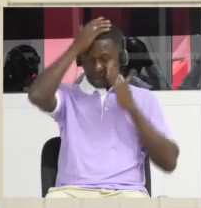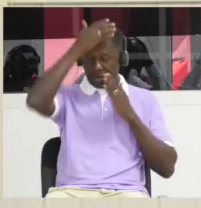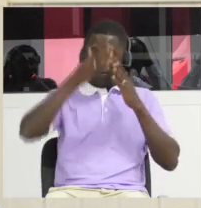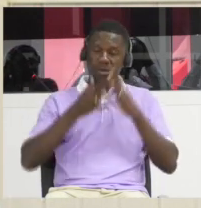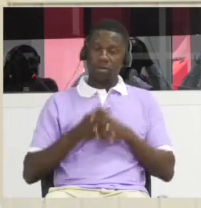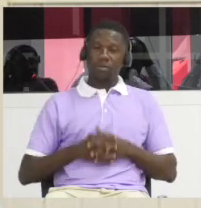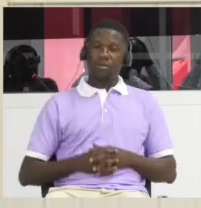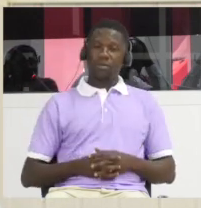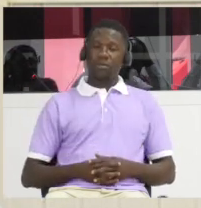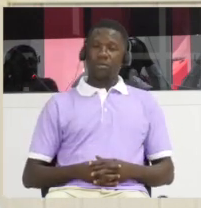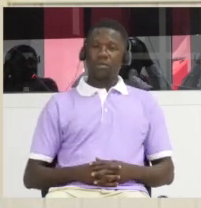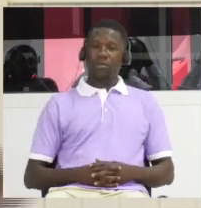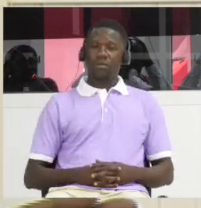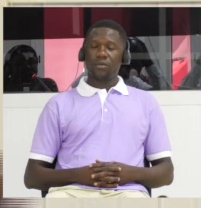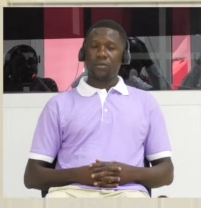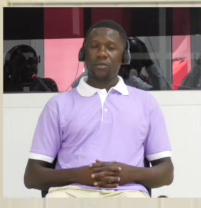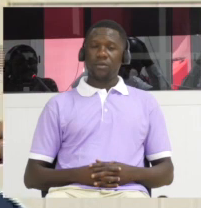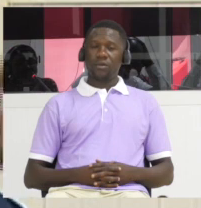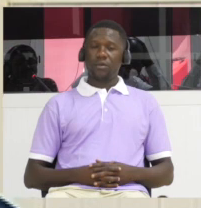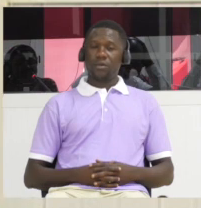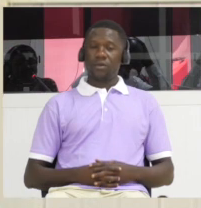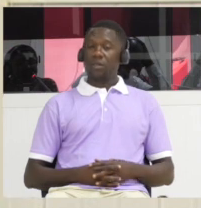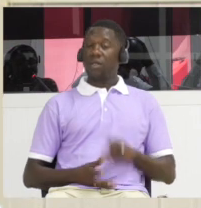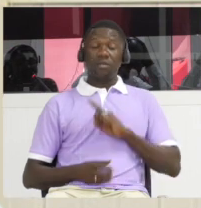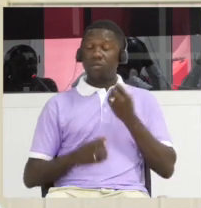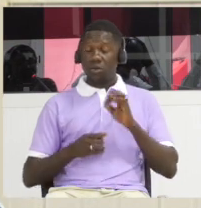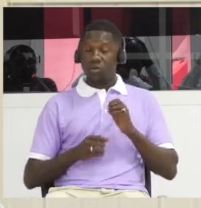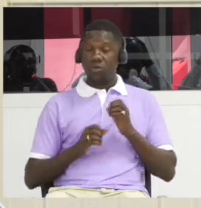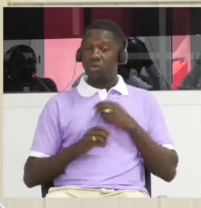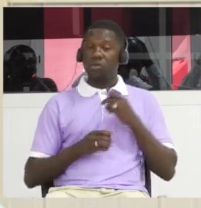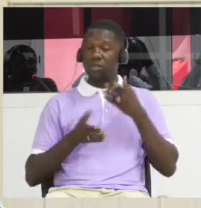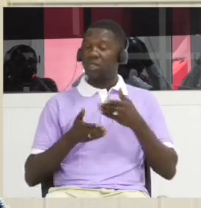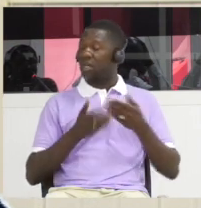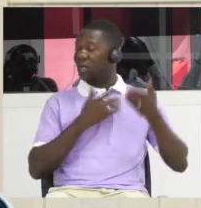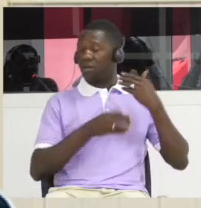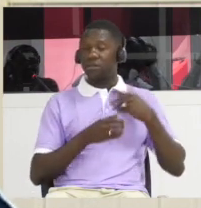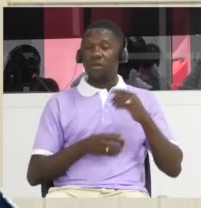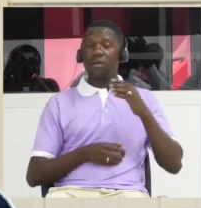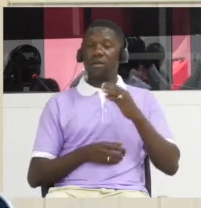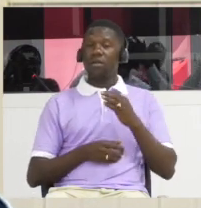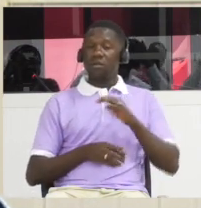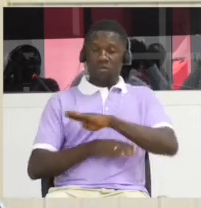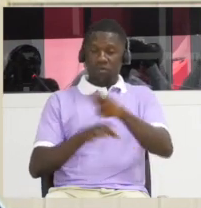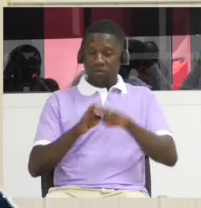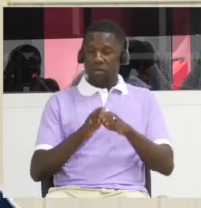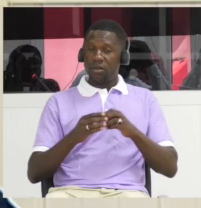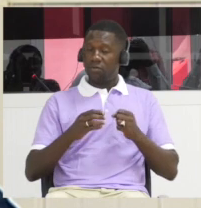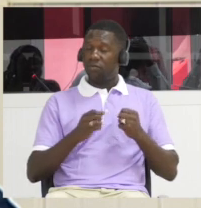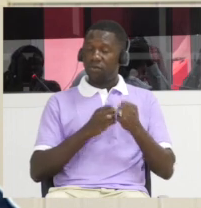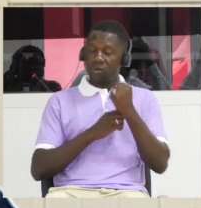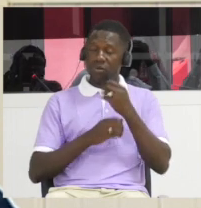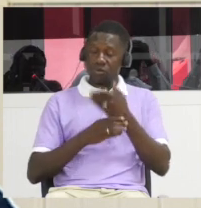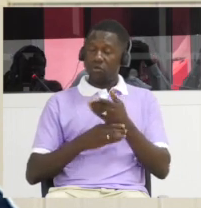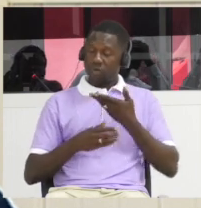we could still have been having the field force, or you know, call it whatnot. But because there was a Confederal Army,